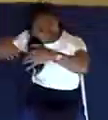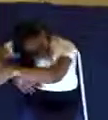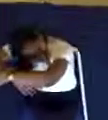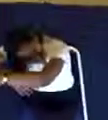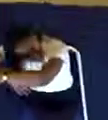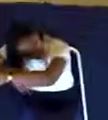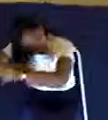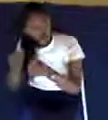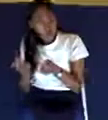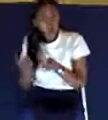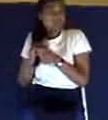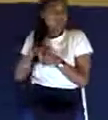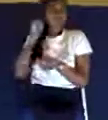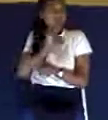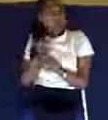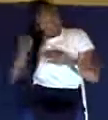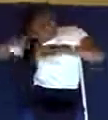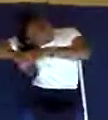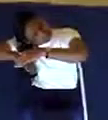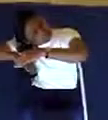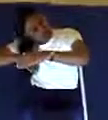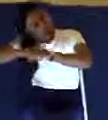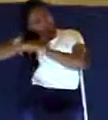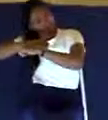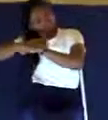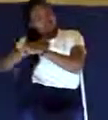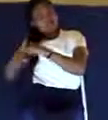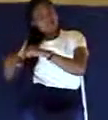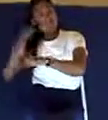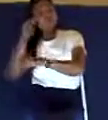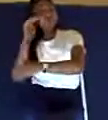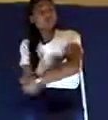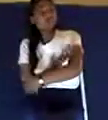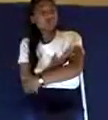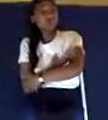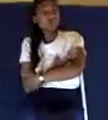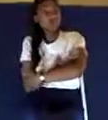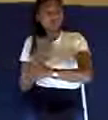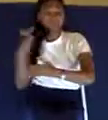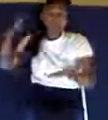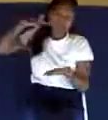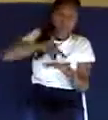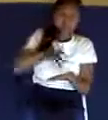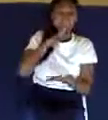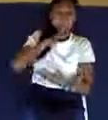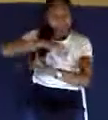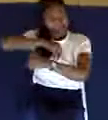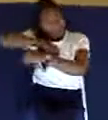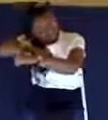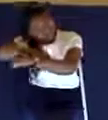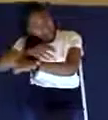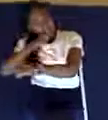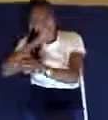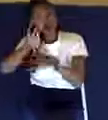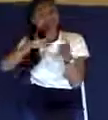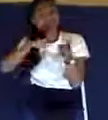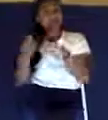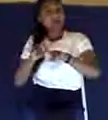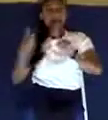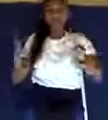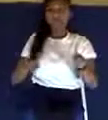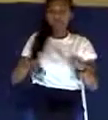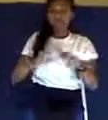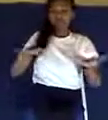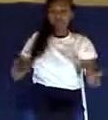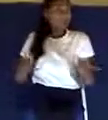daughter with her body and protected her during that whole crash. And the mother died, but the child didn't have a scratch